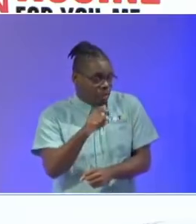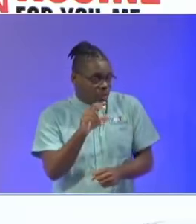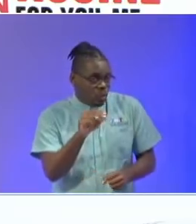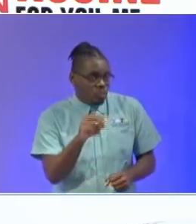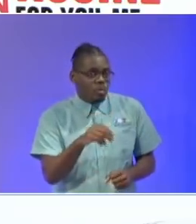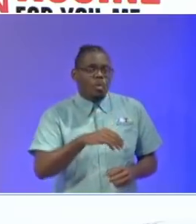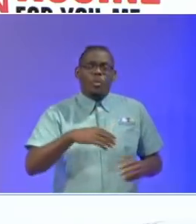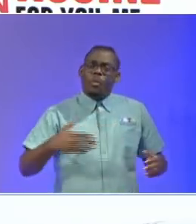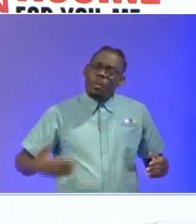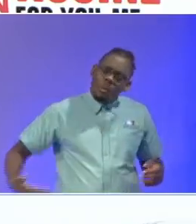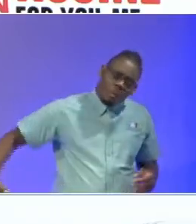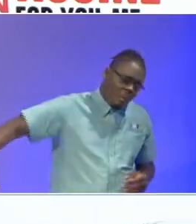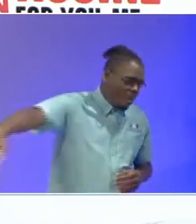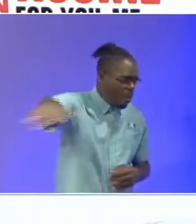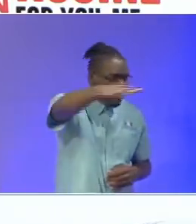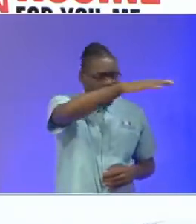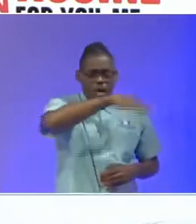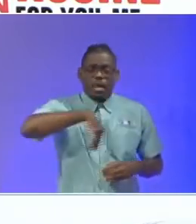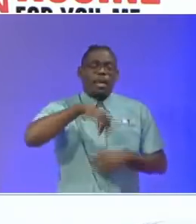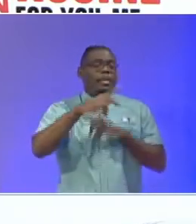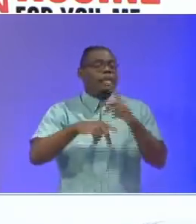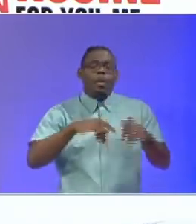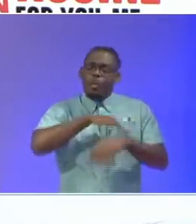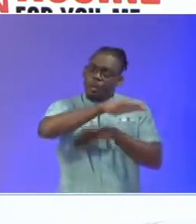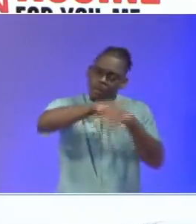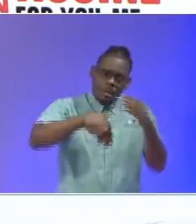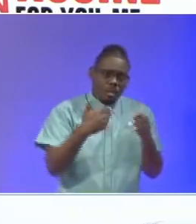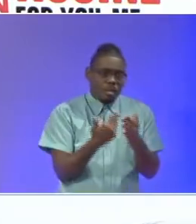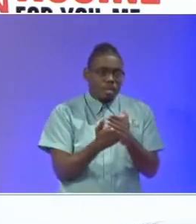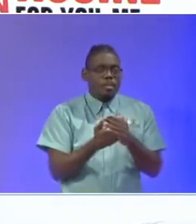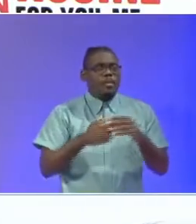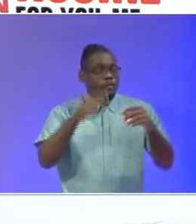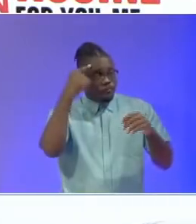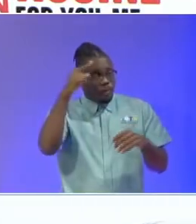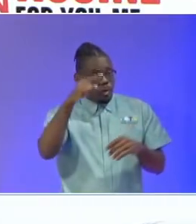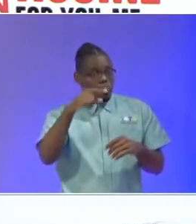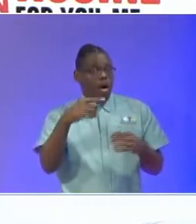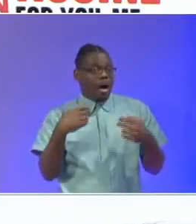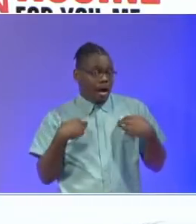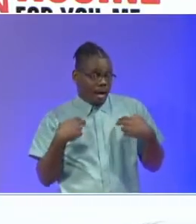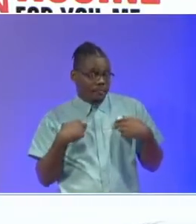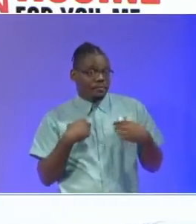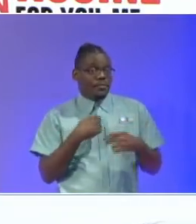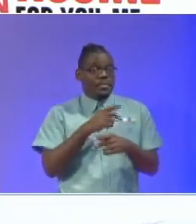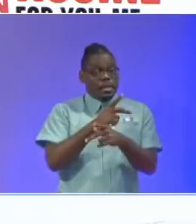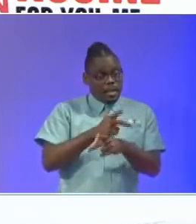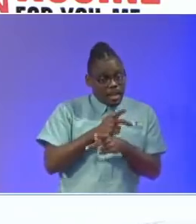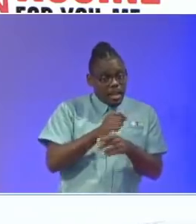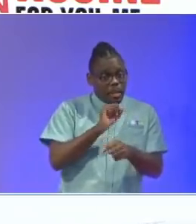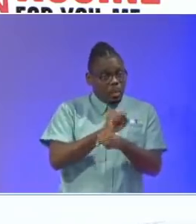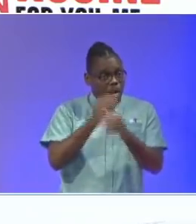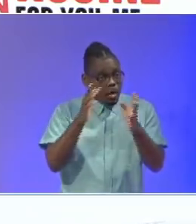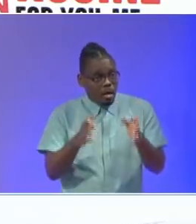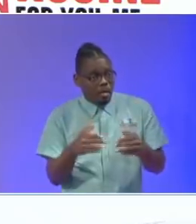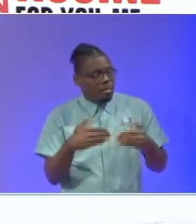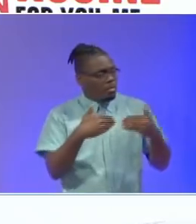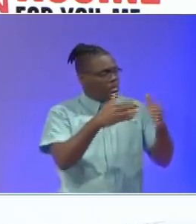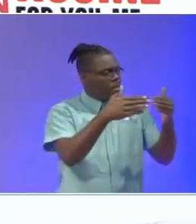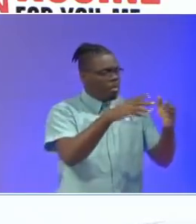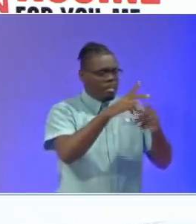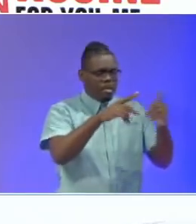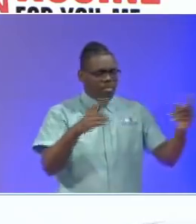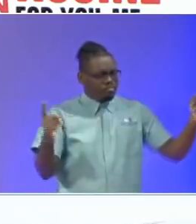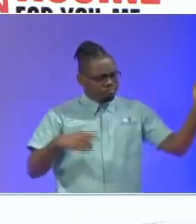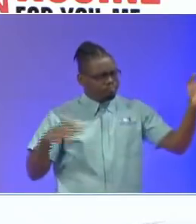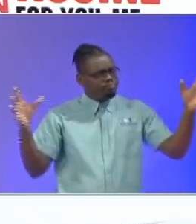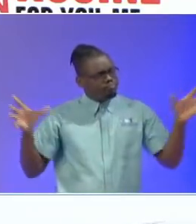are there for both healthcare workers and the general public under Find Care TT. Take